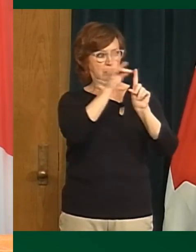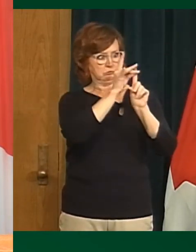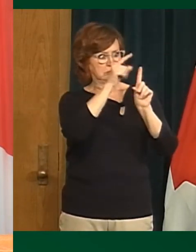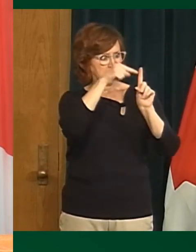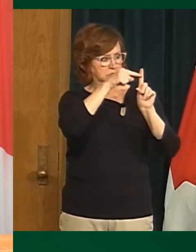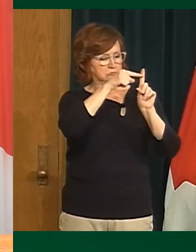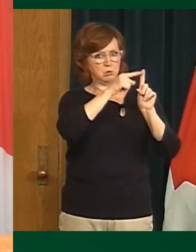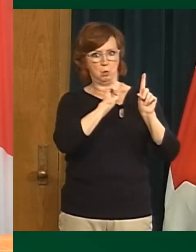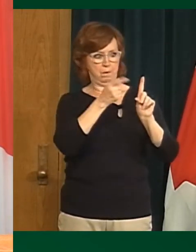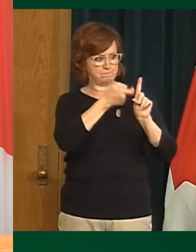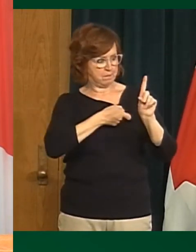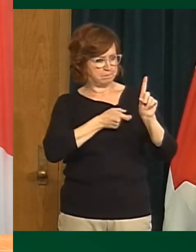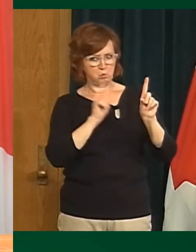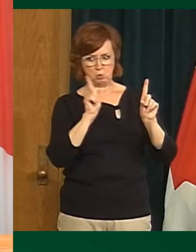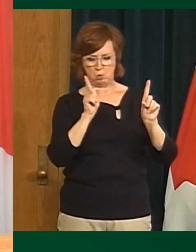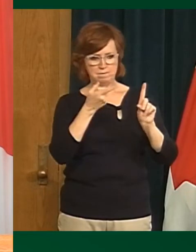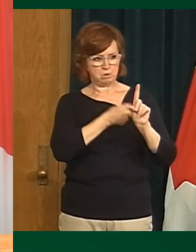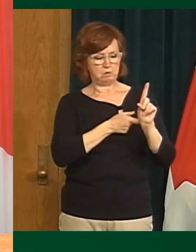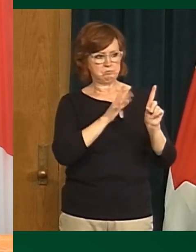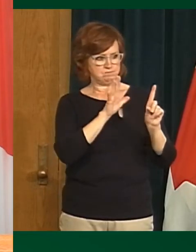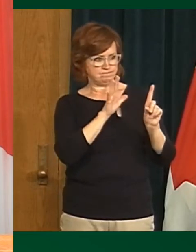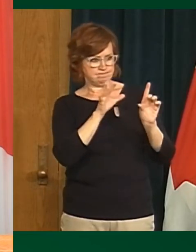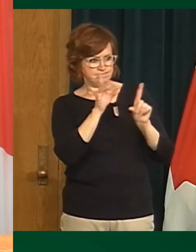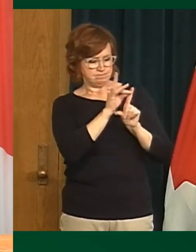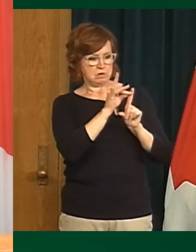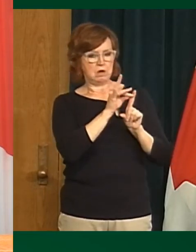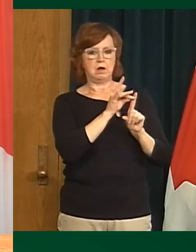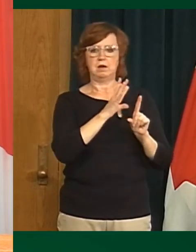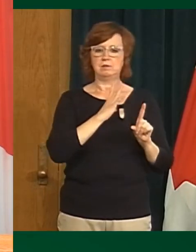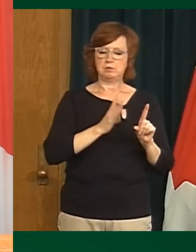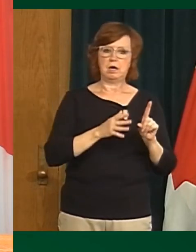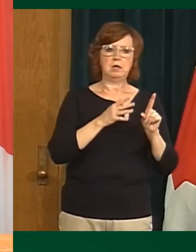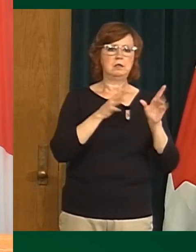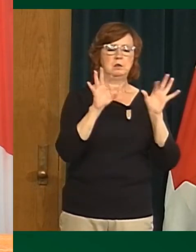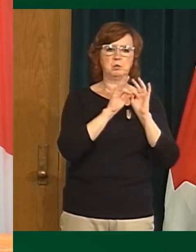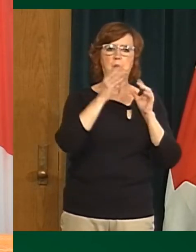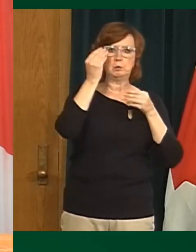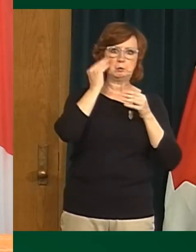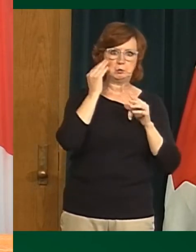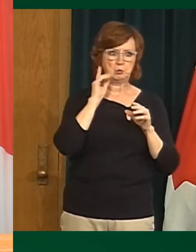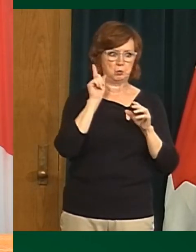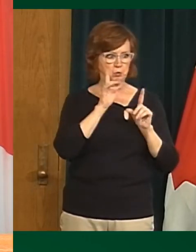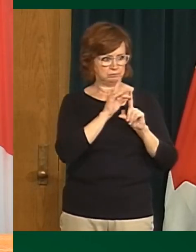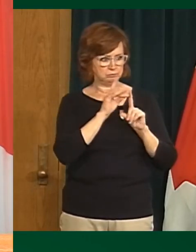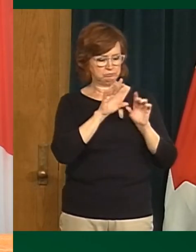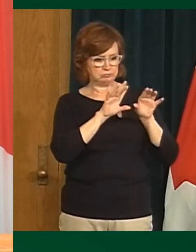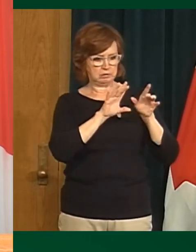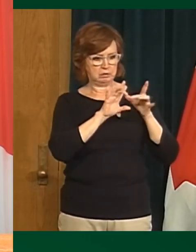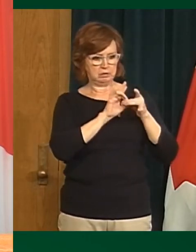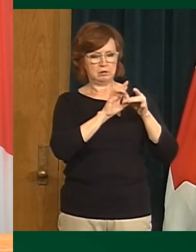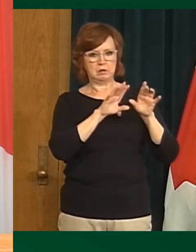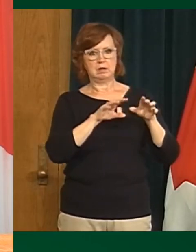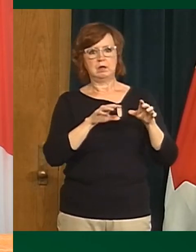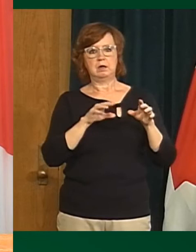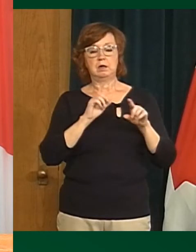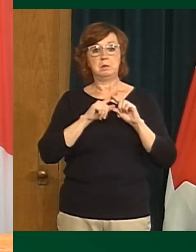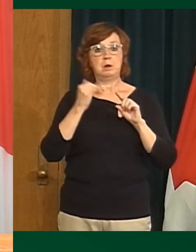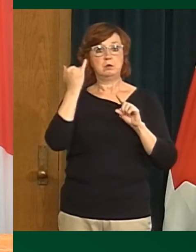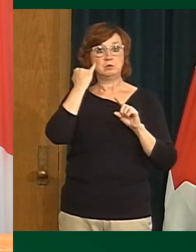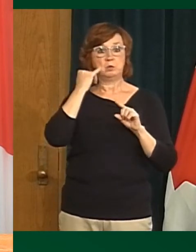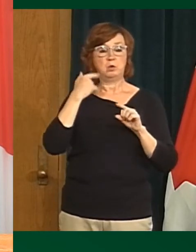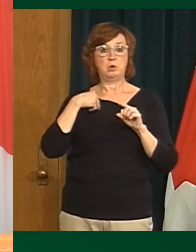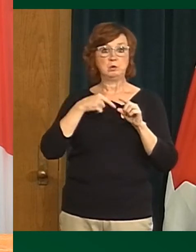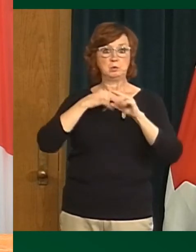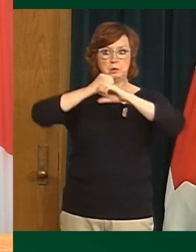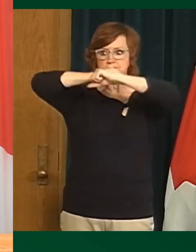right, contacts of a known case. But if we start seeing trends related to particular activity, we will be sharing that as well. But at this